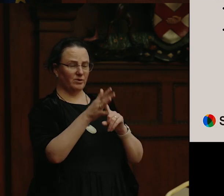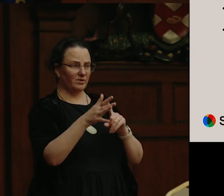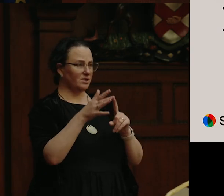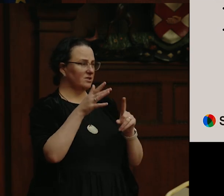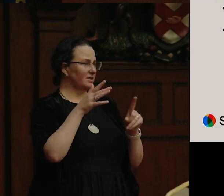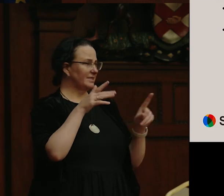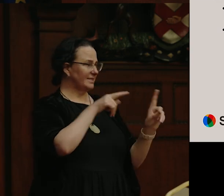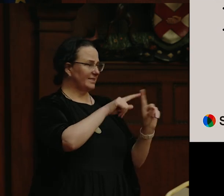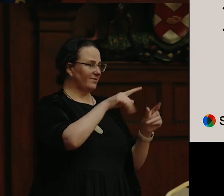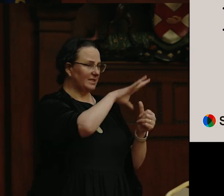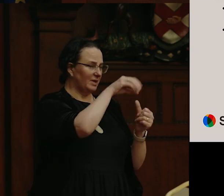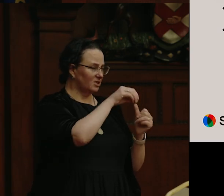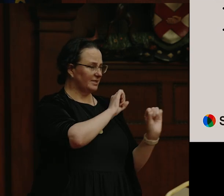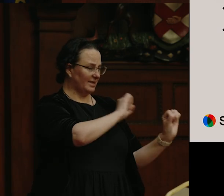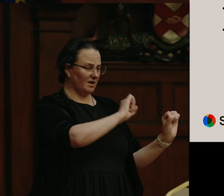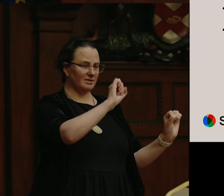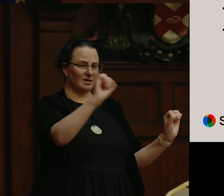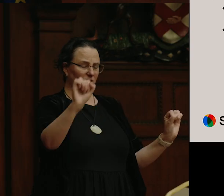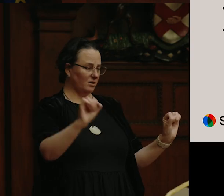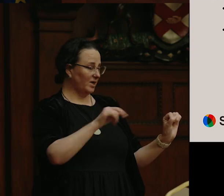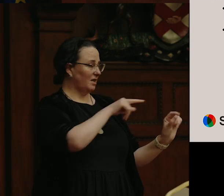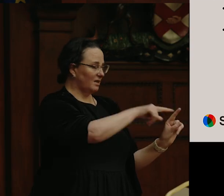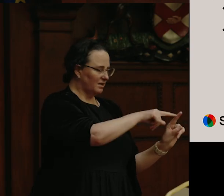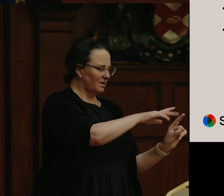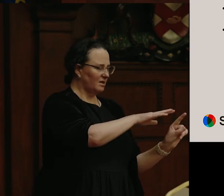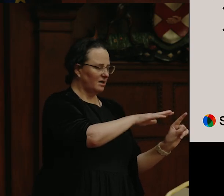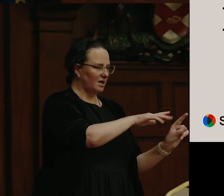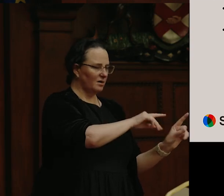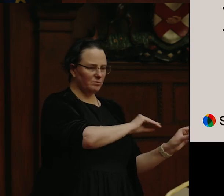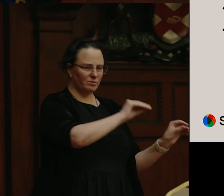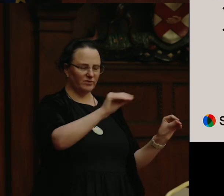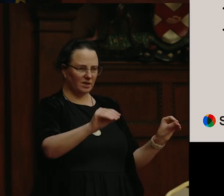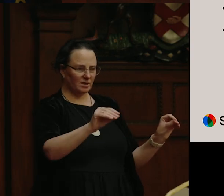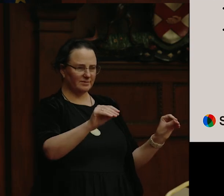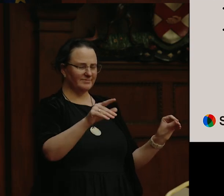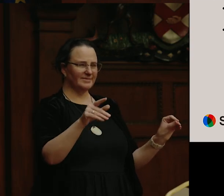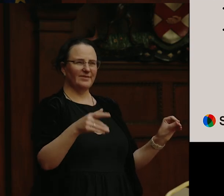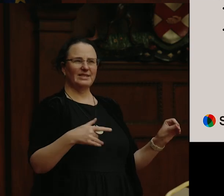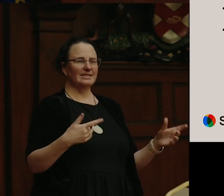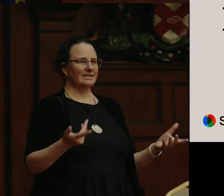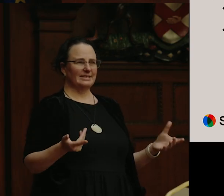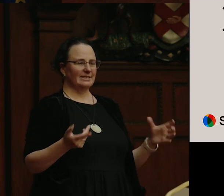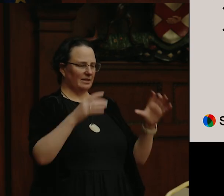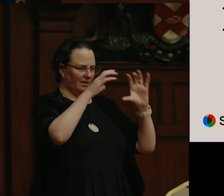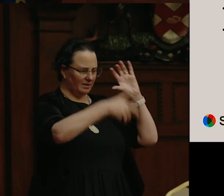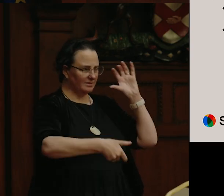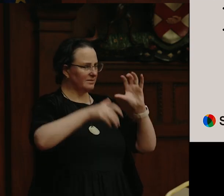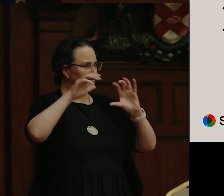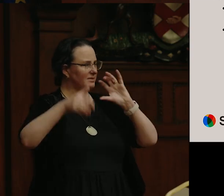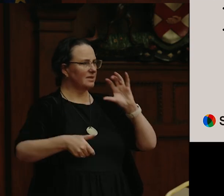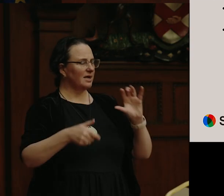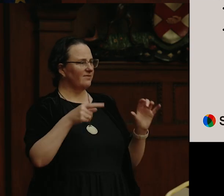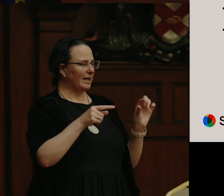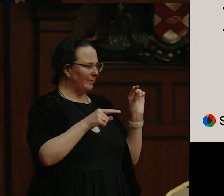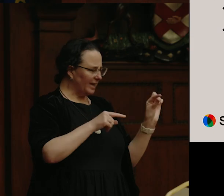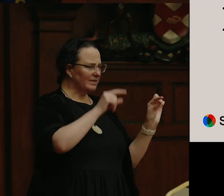specialists, and not necessarily with their specialists, not necessarily, they didn't feel that they'd seen the whole